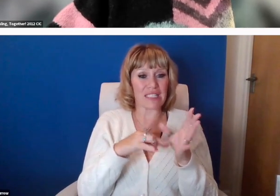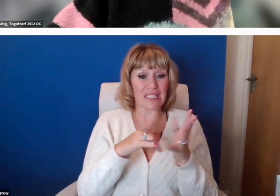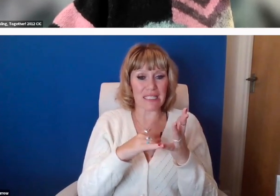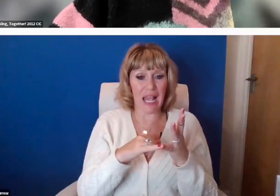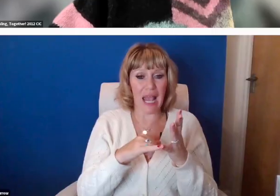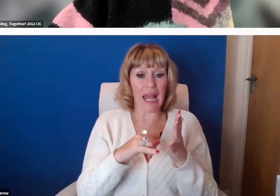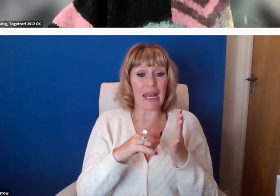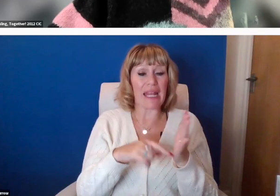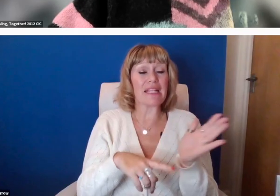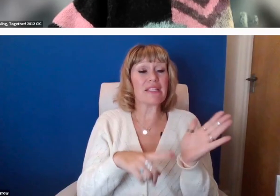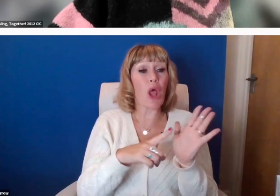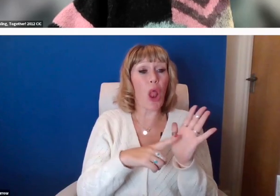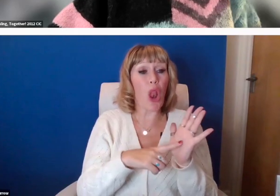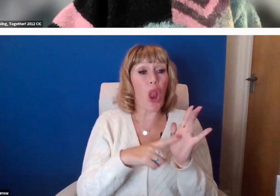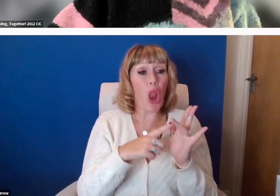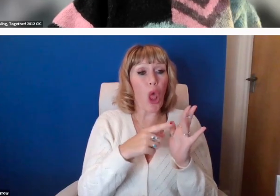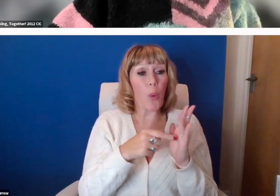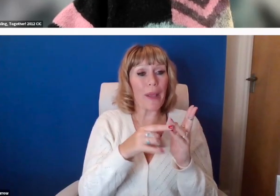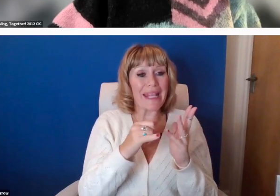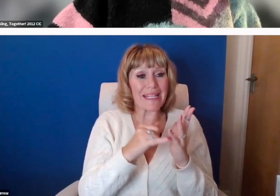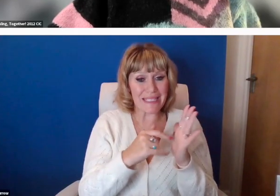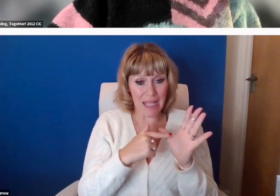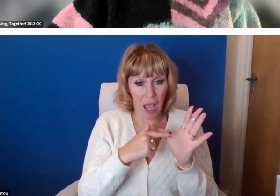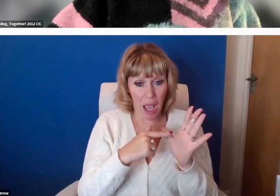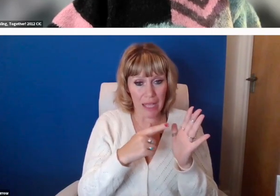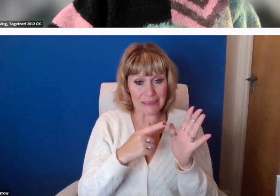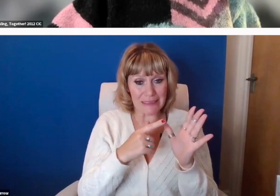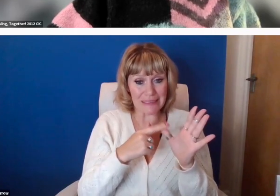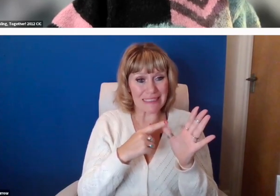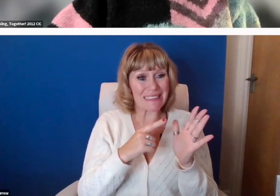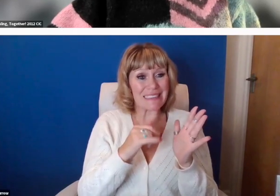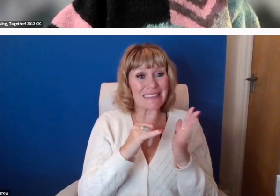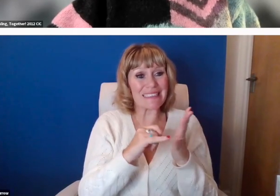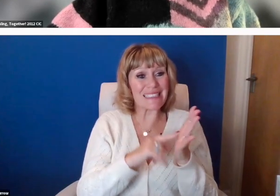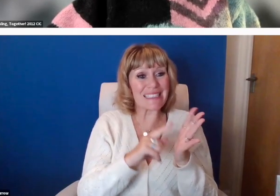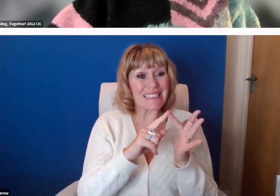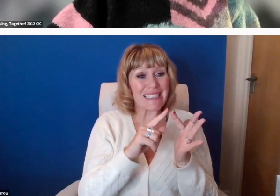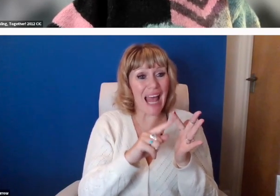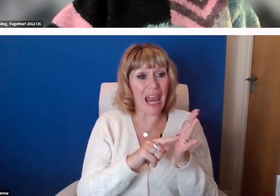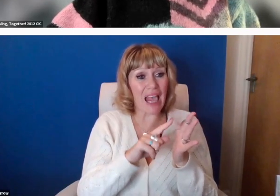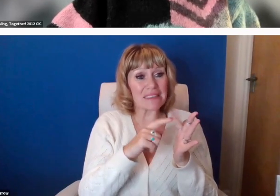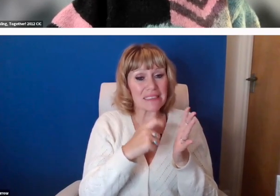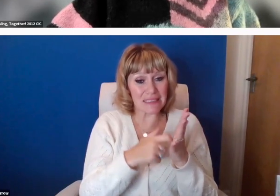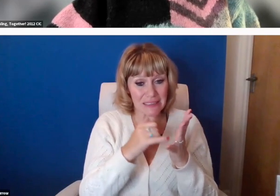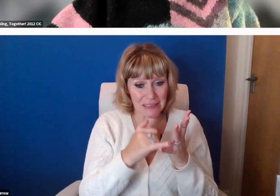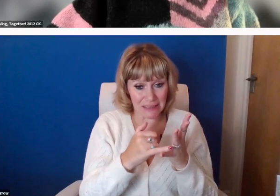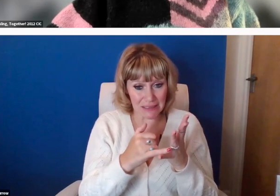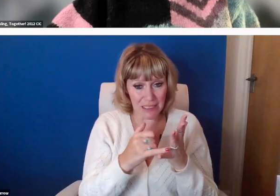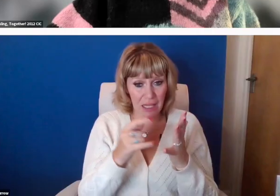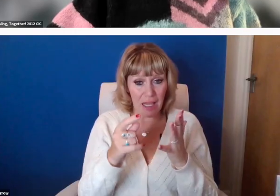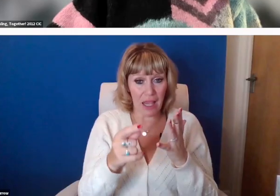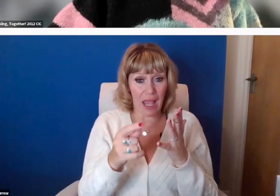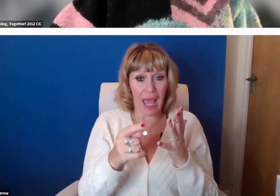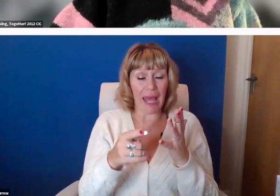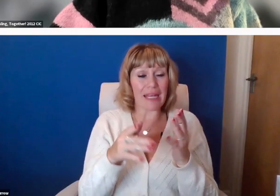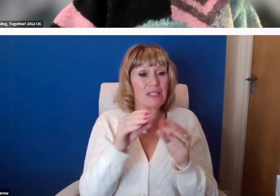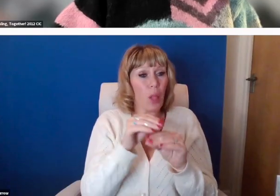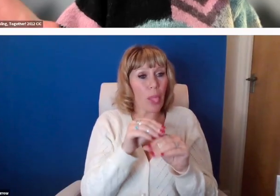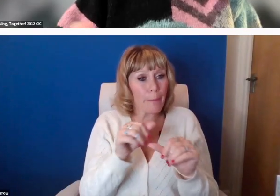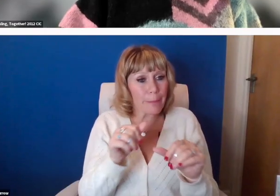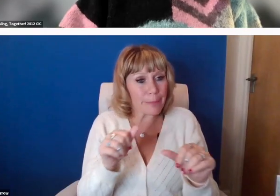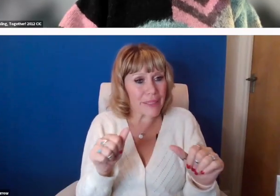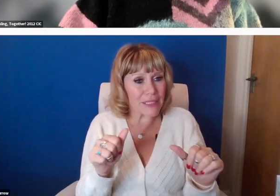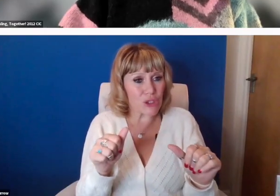painted portrait of a woman in red jumper and curly blonde hair on a beach with the sand, sea, and sky behind her. And